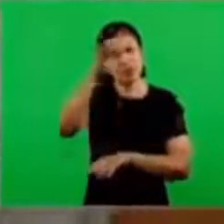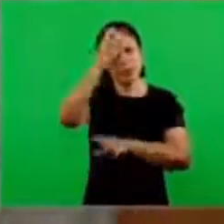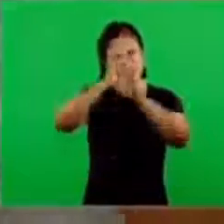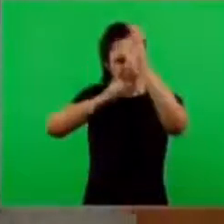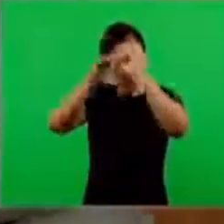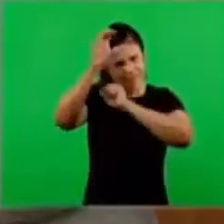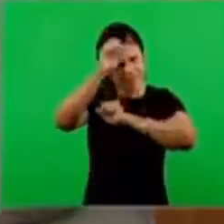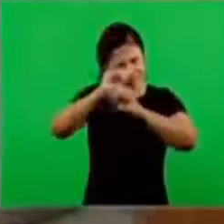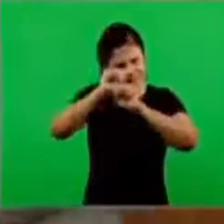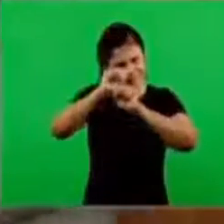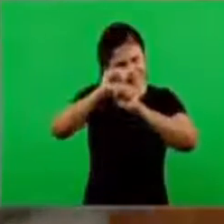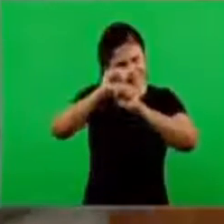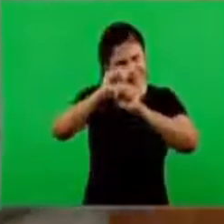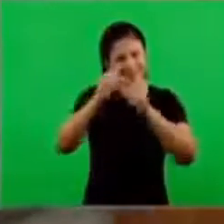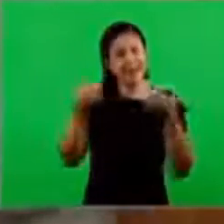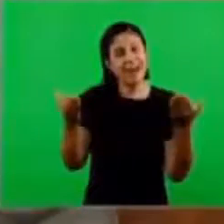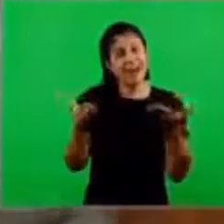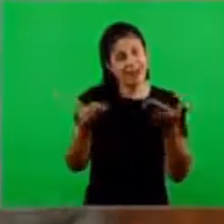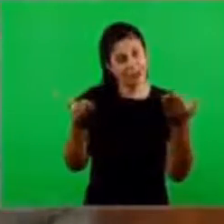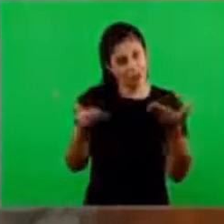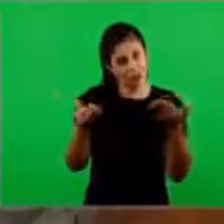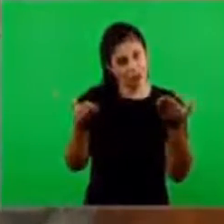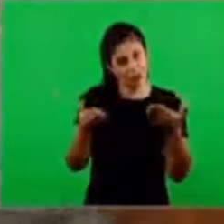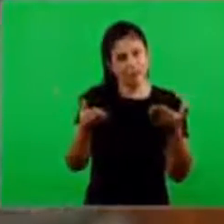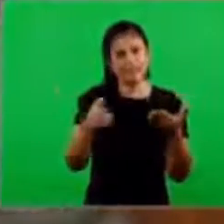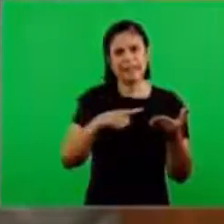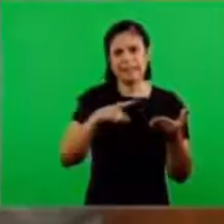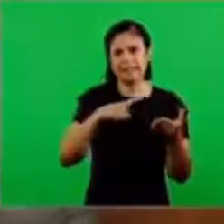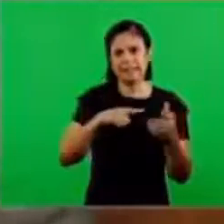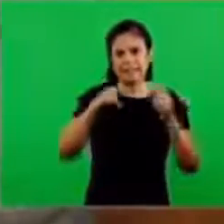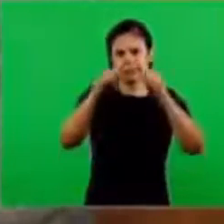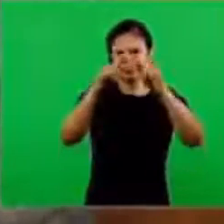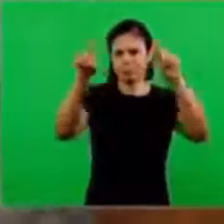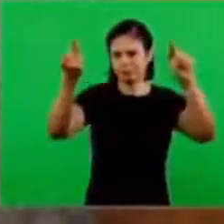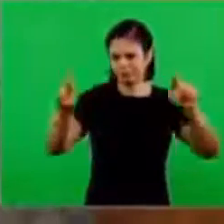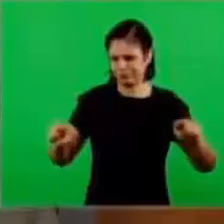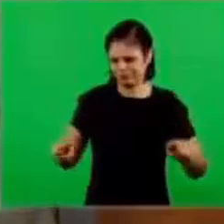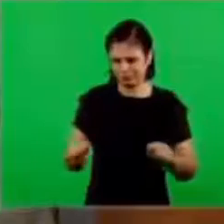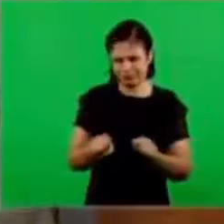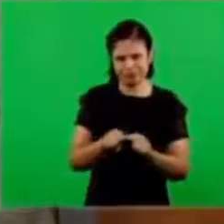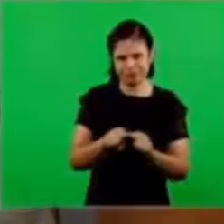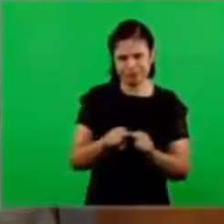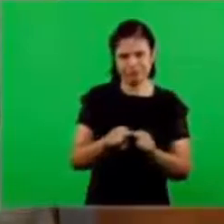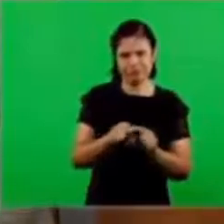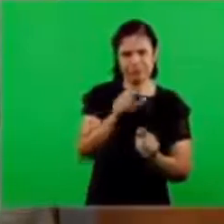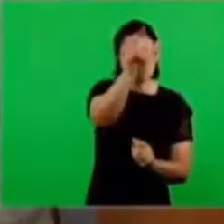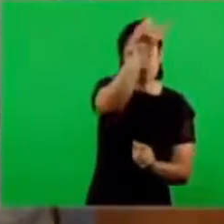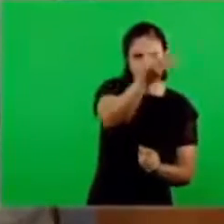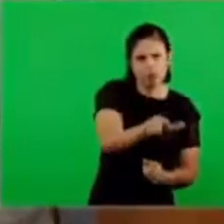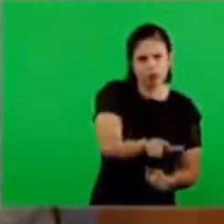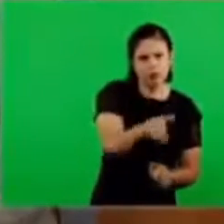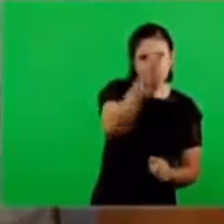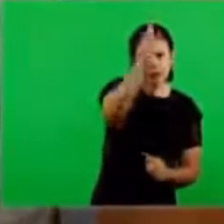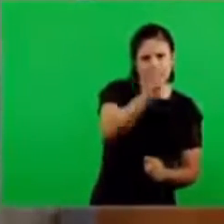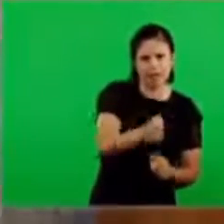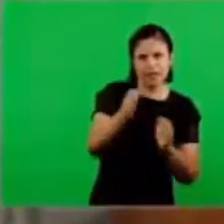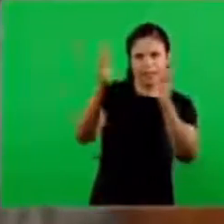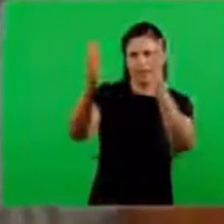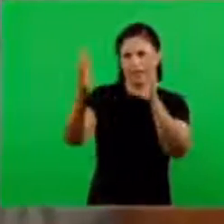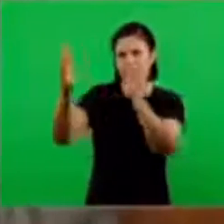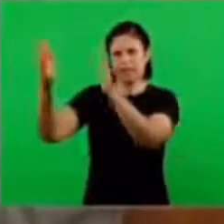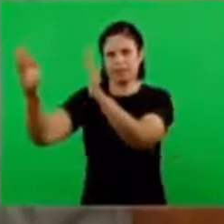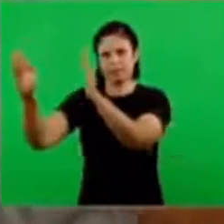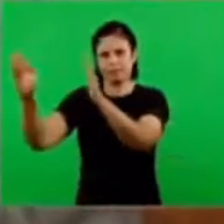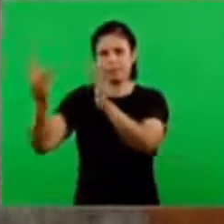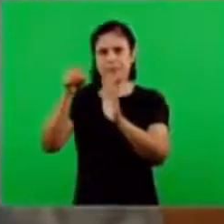So now, here's the test. So out of each word or expression, in this example, life, the word